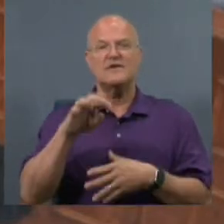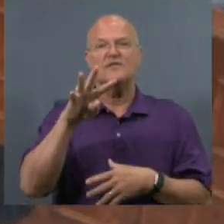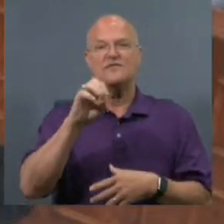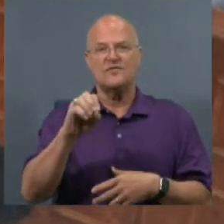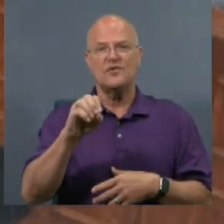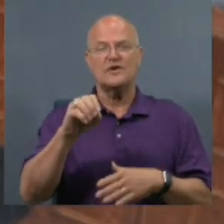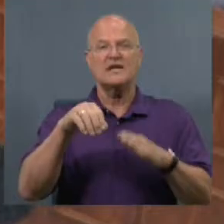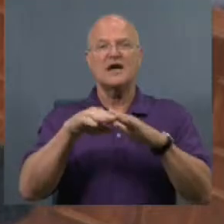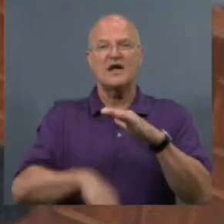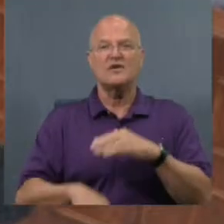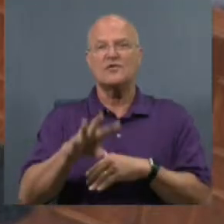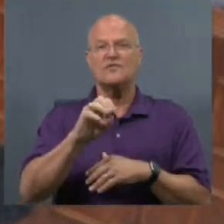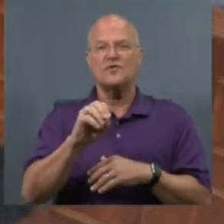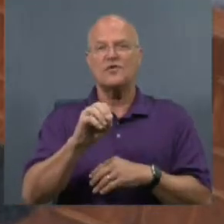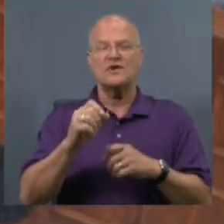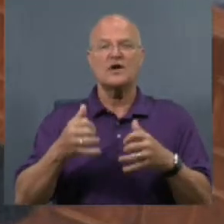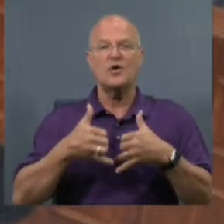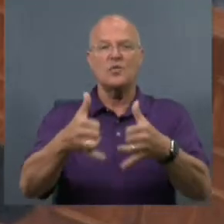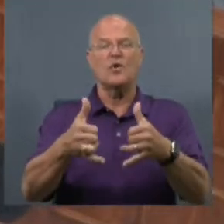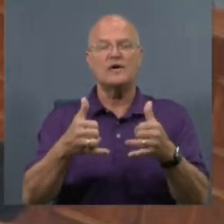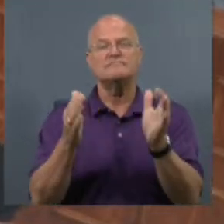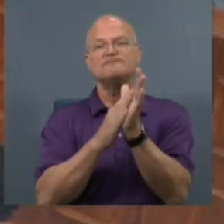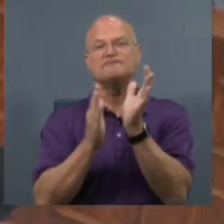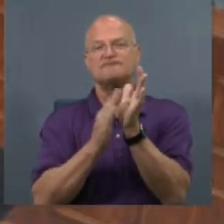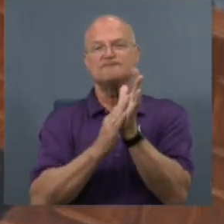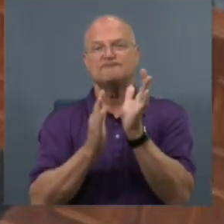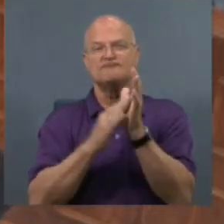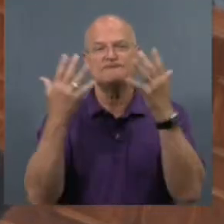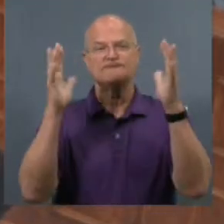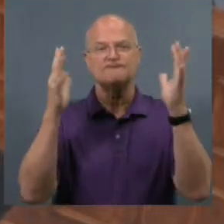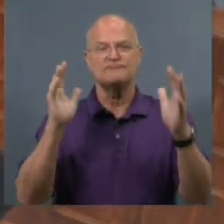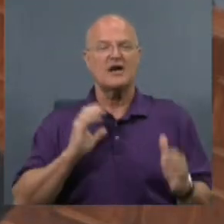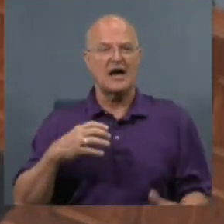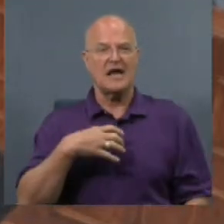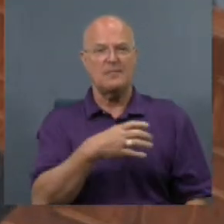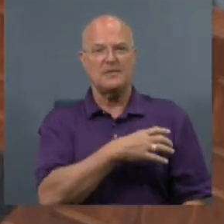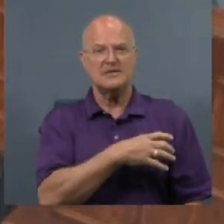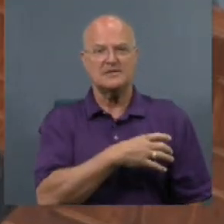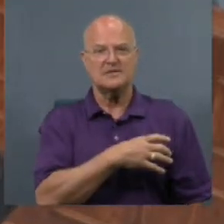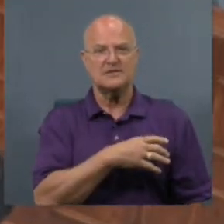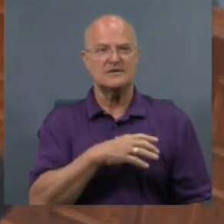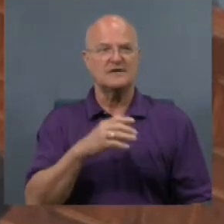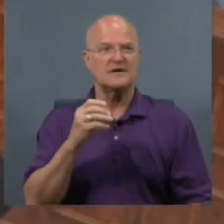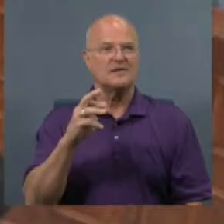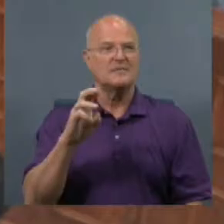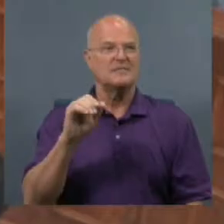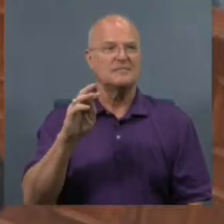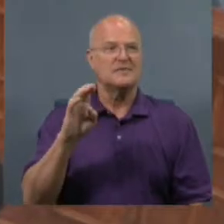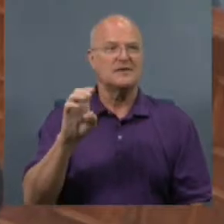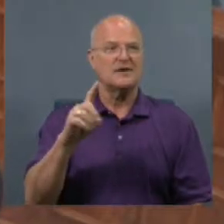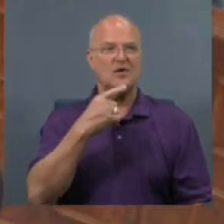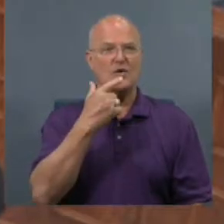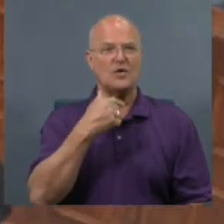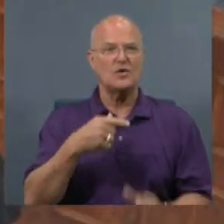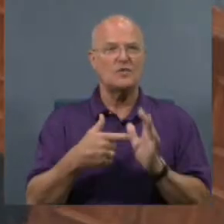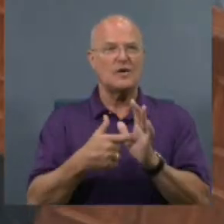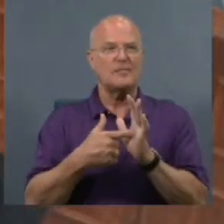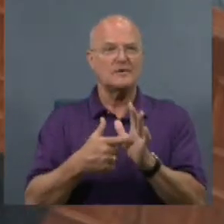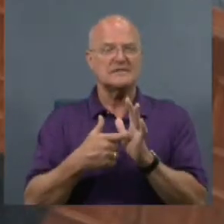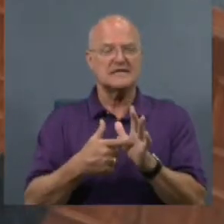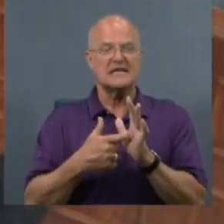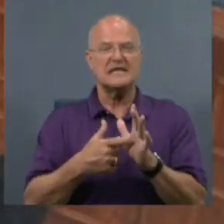40 Under 40 Award. So I want to give a round of applause to our commissioner, Mr. Andre Bernard, who's